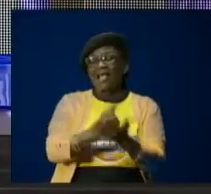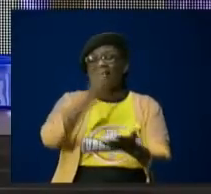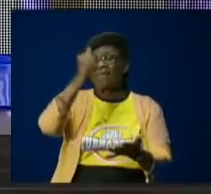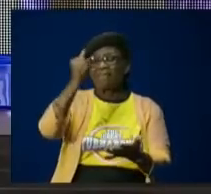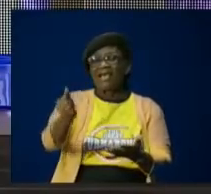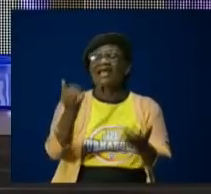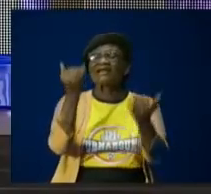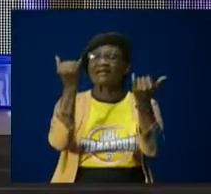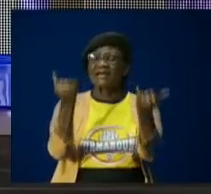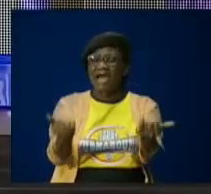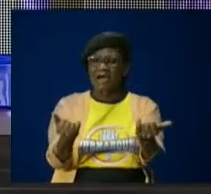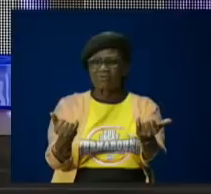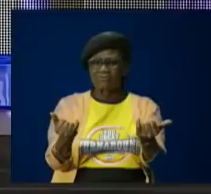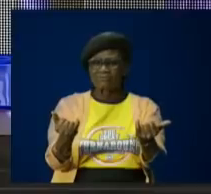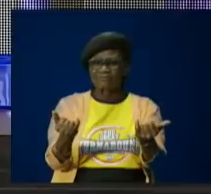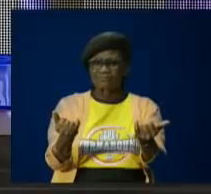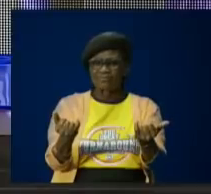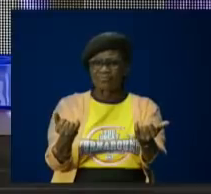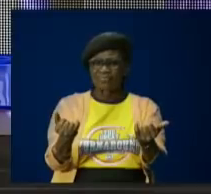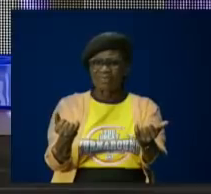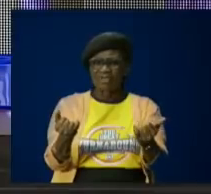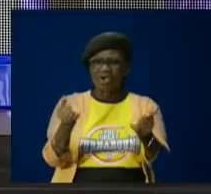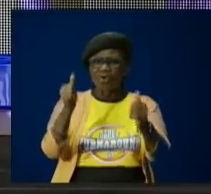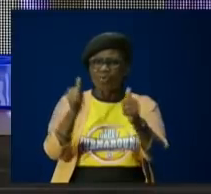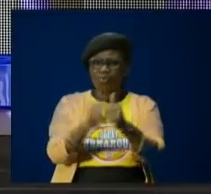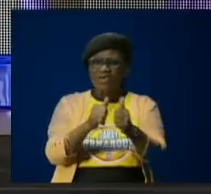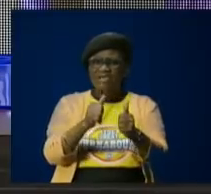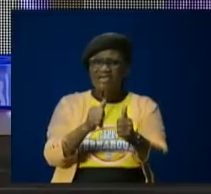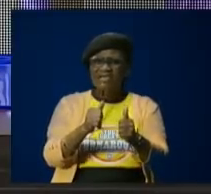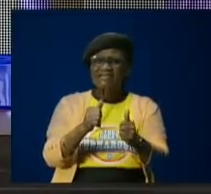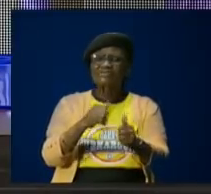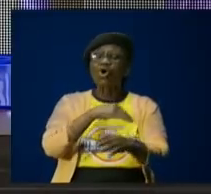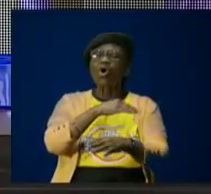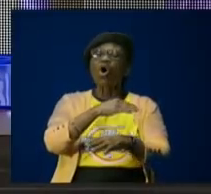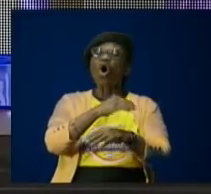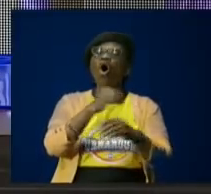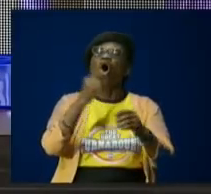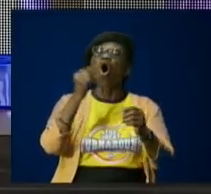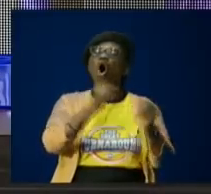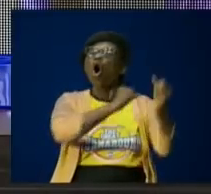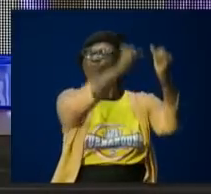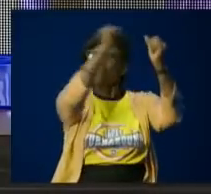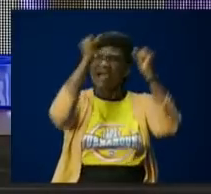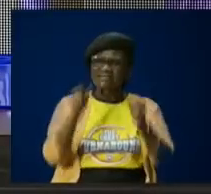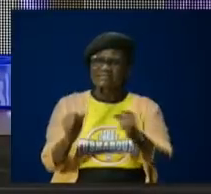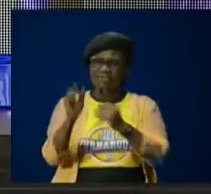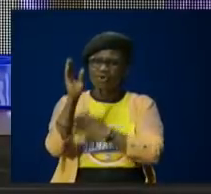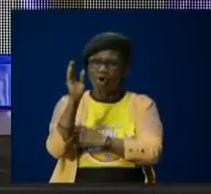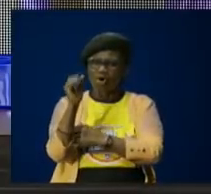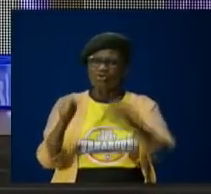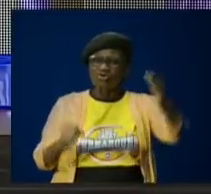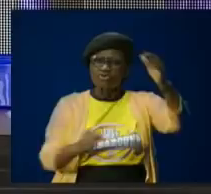Amen. Now, with the Almighty God backing you up now,